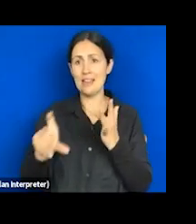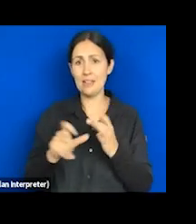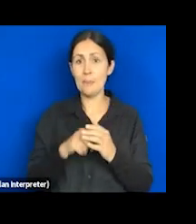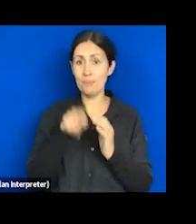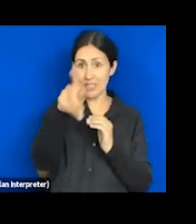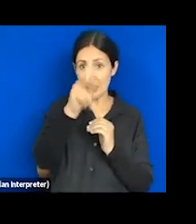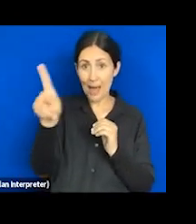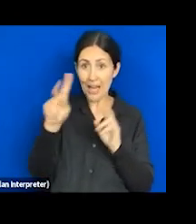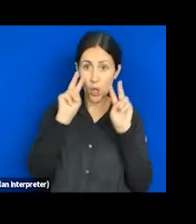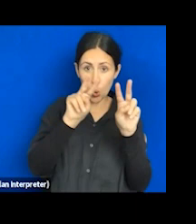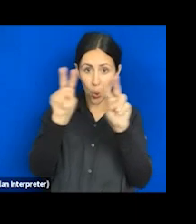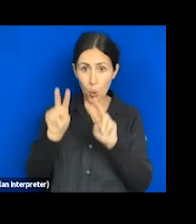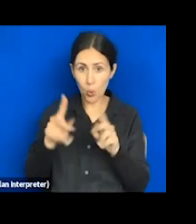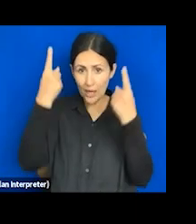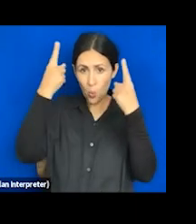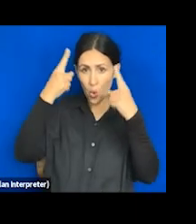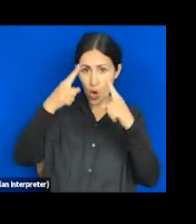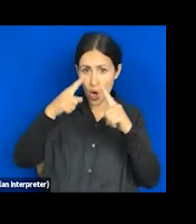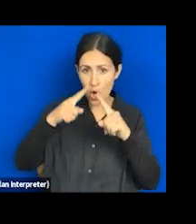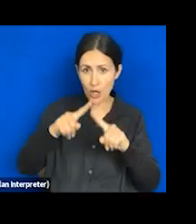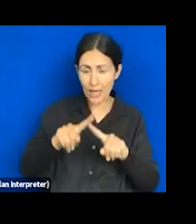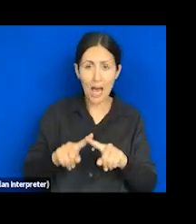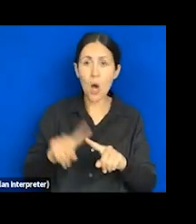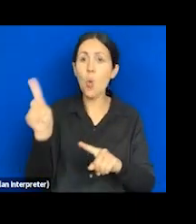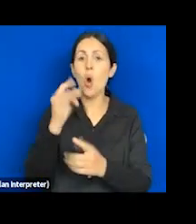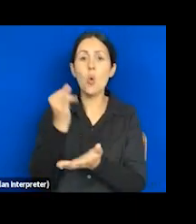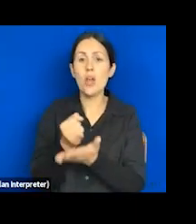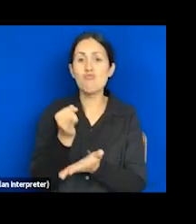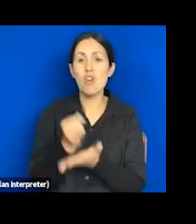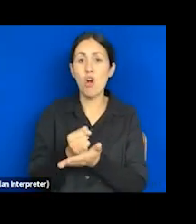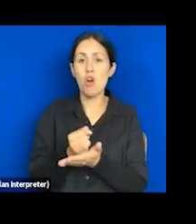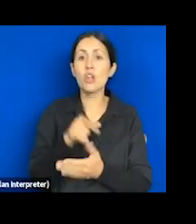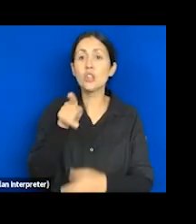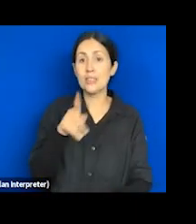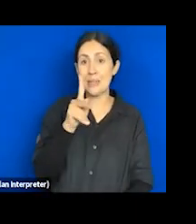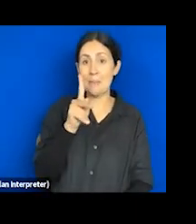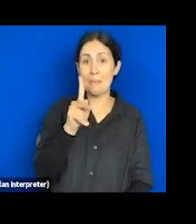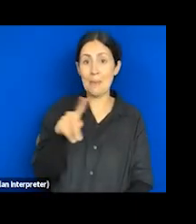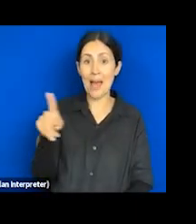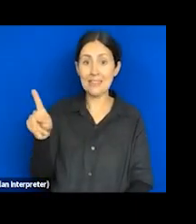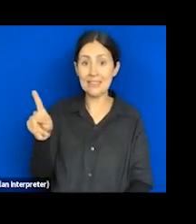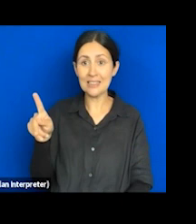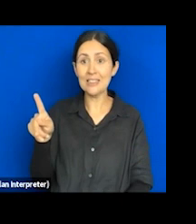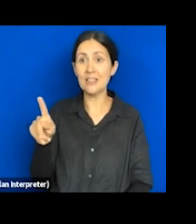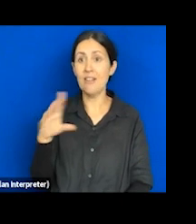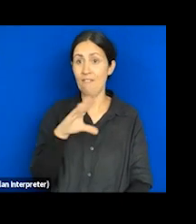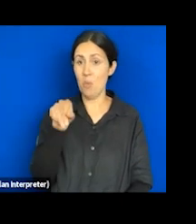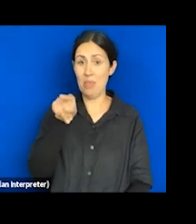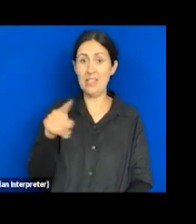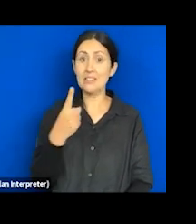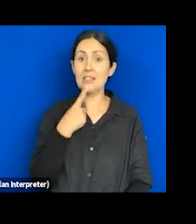infer something wrong, which is that this pattern sort of dominates under the psychedelic. These are